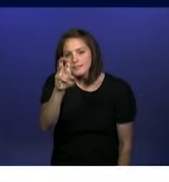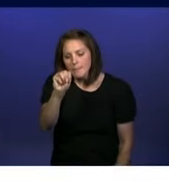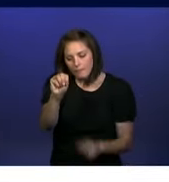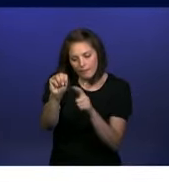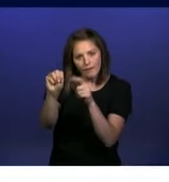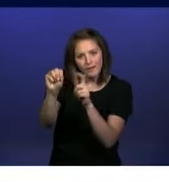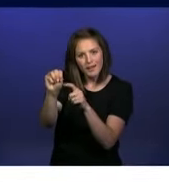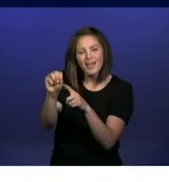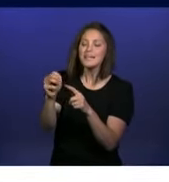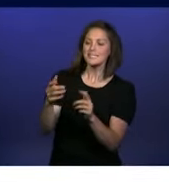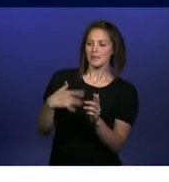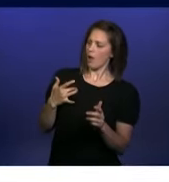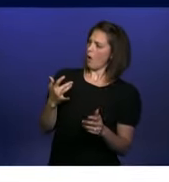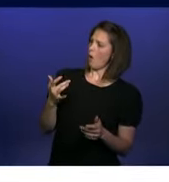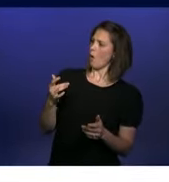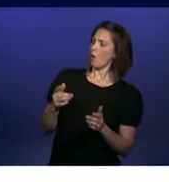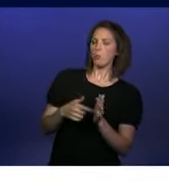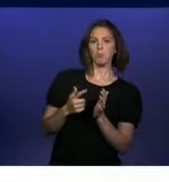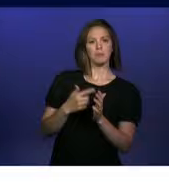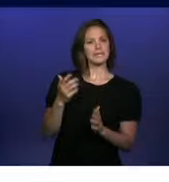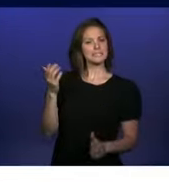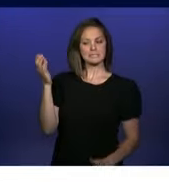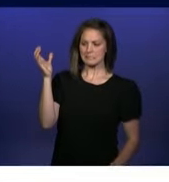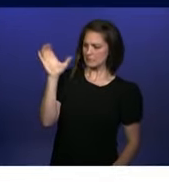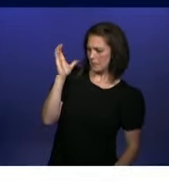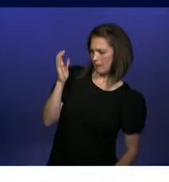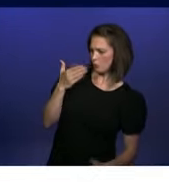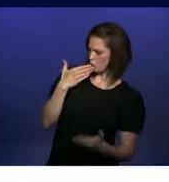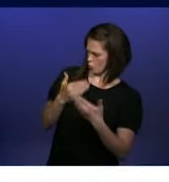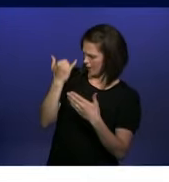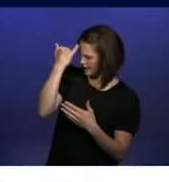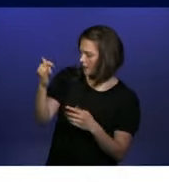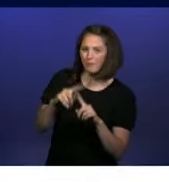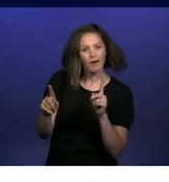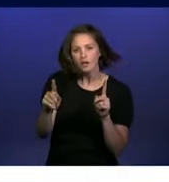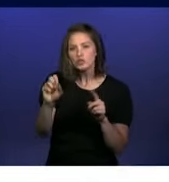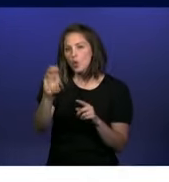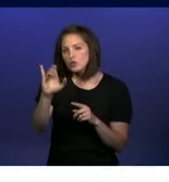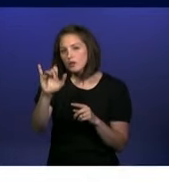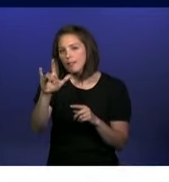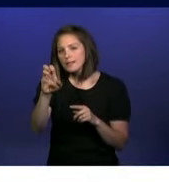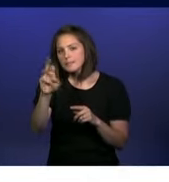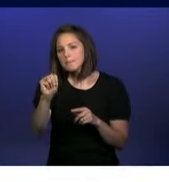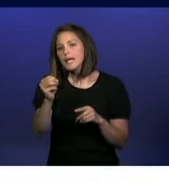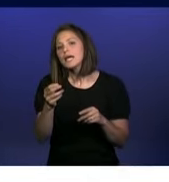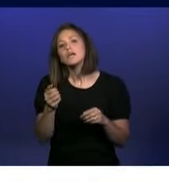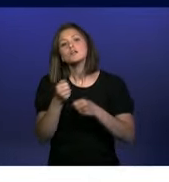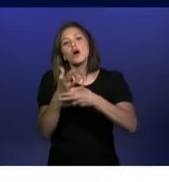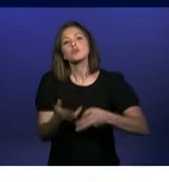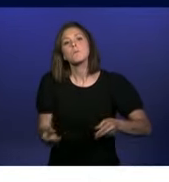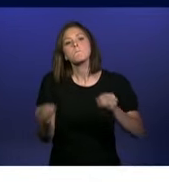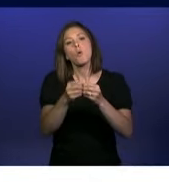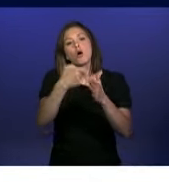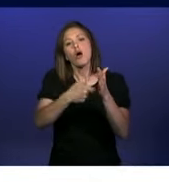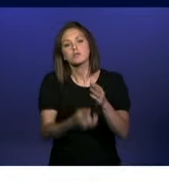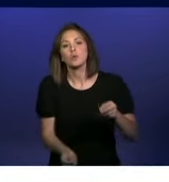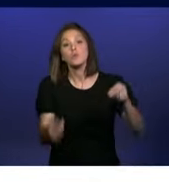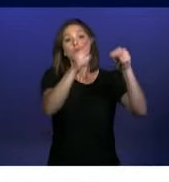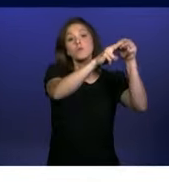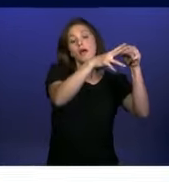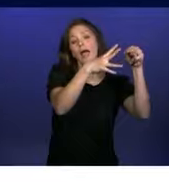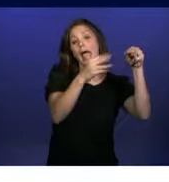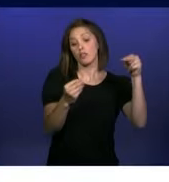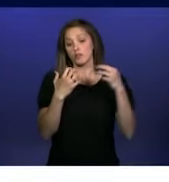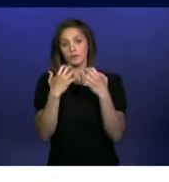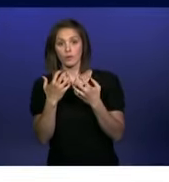socialism, while sometimes it sounds good and kind, what it does is it increases costs substantively and it decreases the quality of service. I